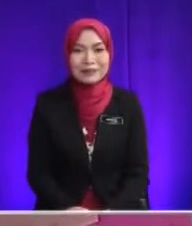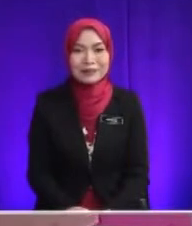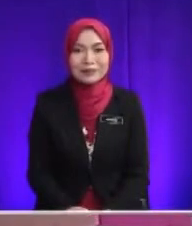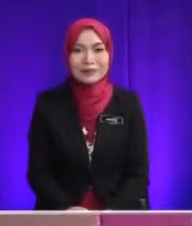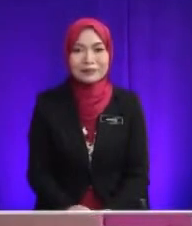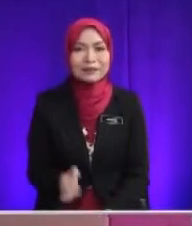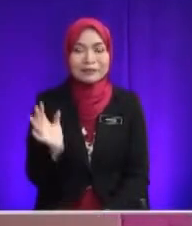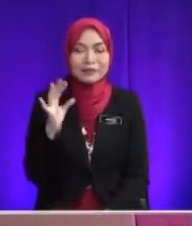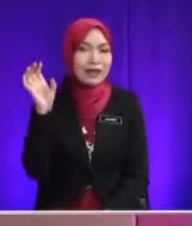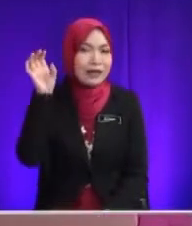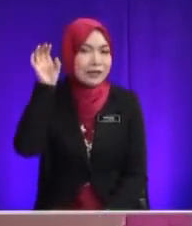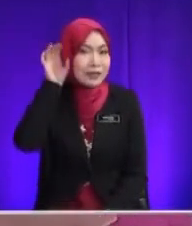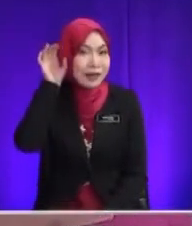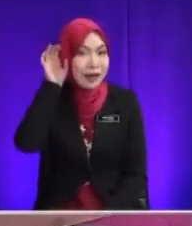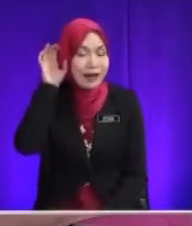Okay, let's hear the audio.